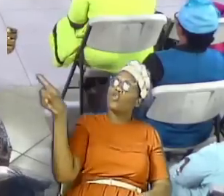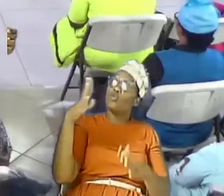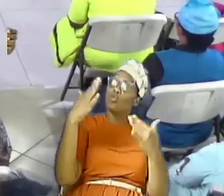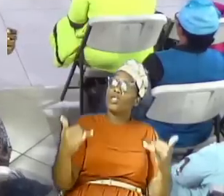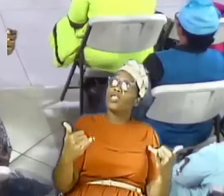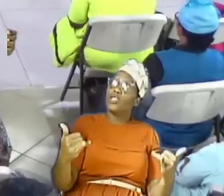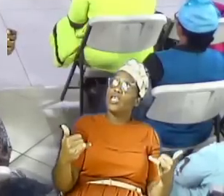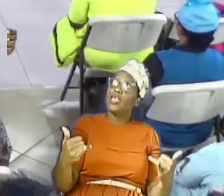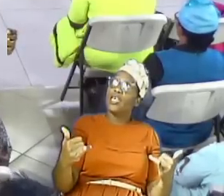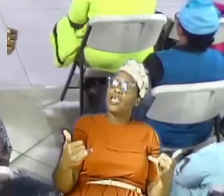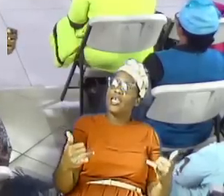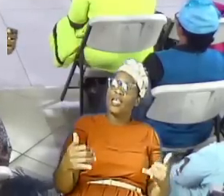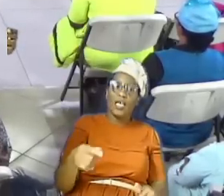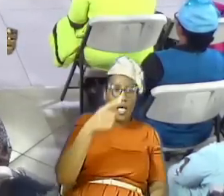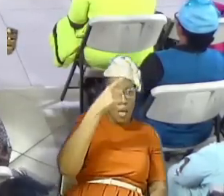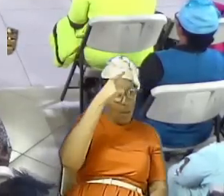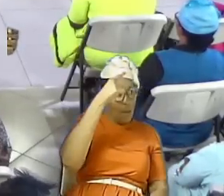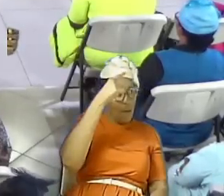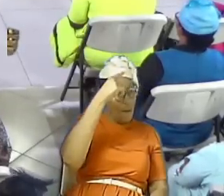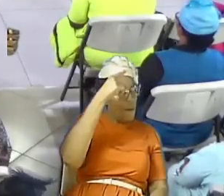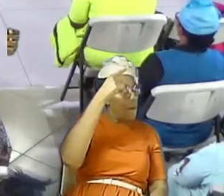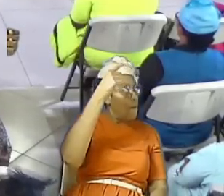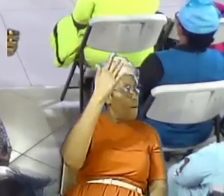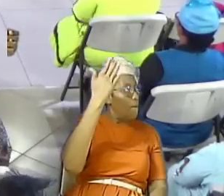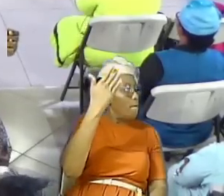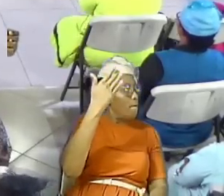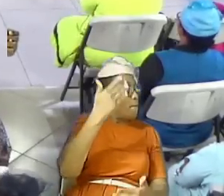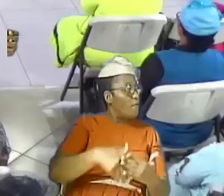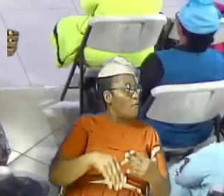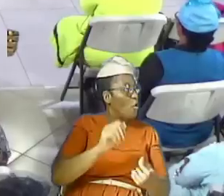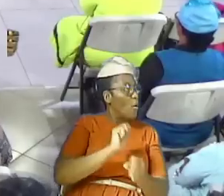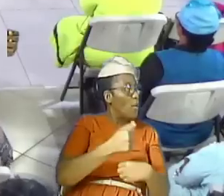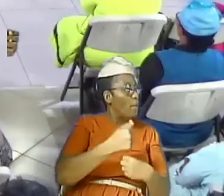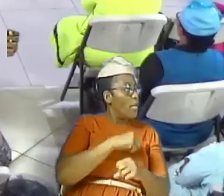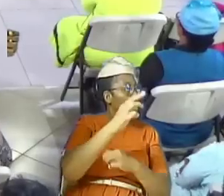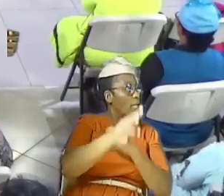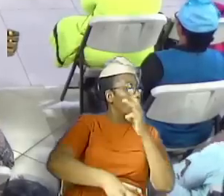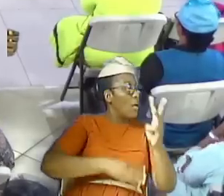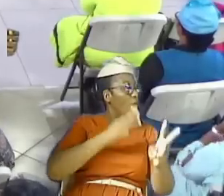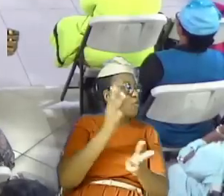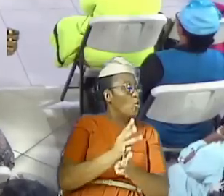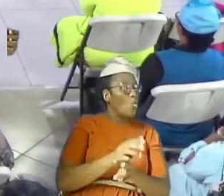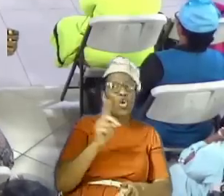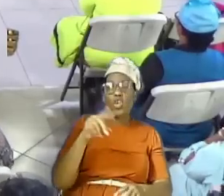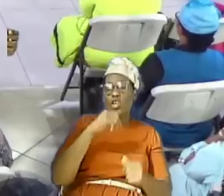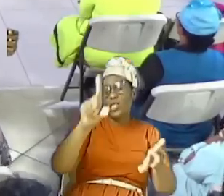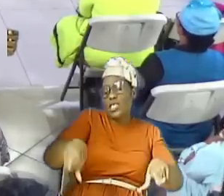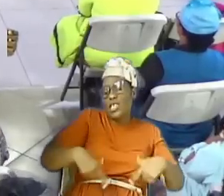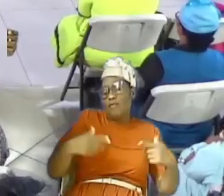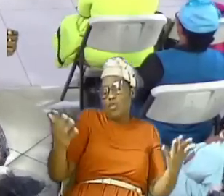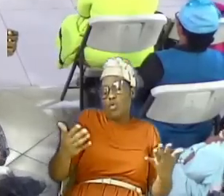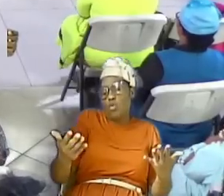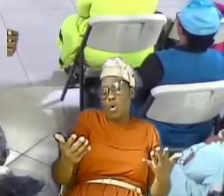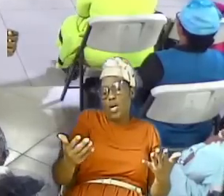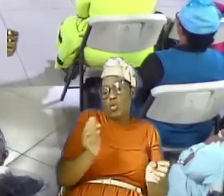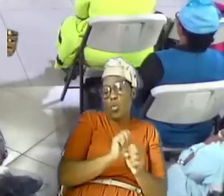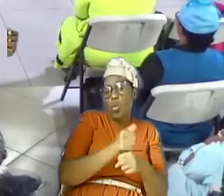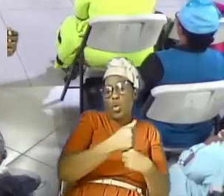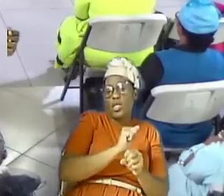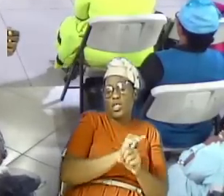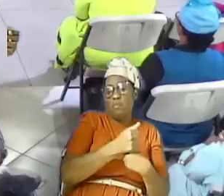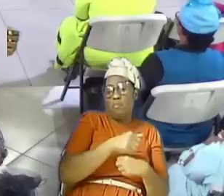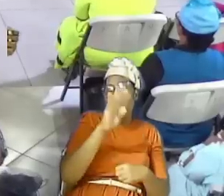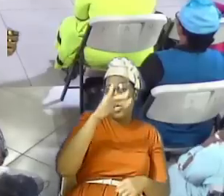the foundation of the world. And you are just living out what was set up by God. You are